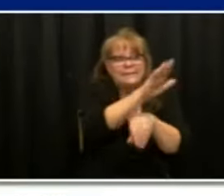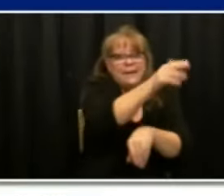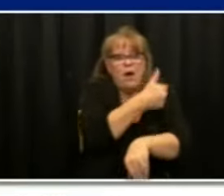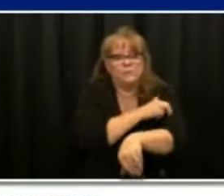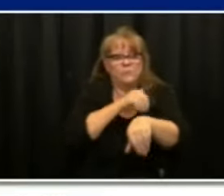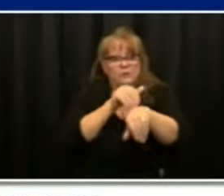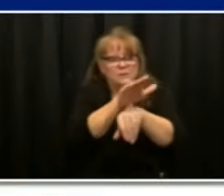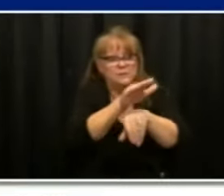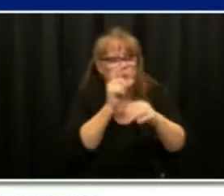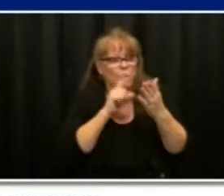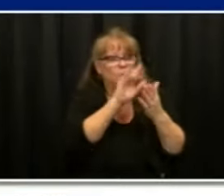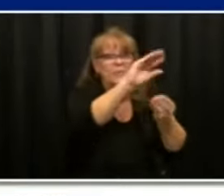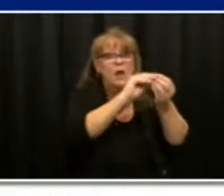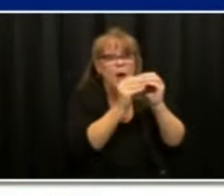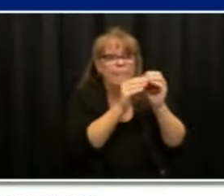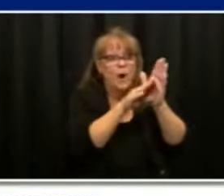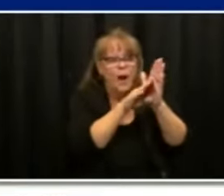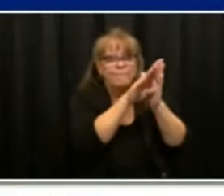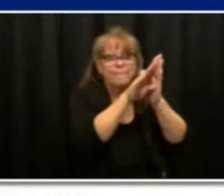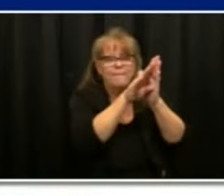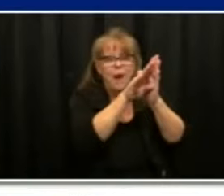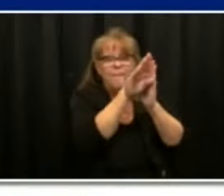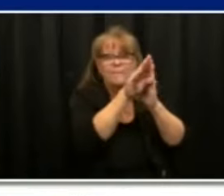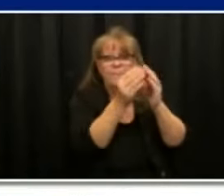faster rate, or accelerating in the state.